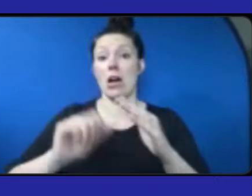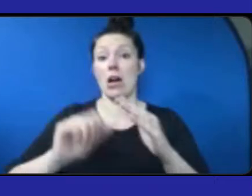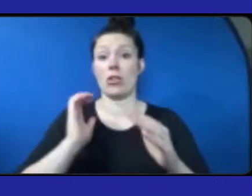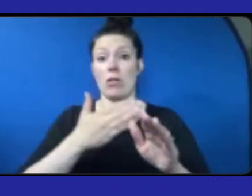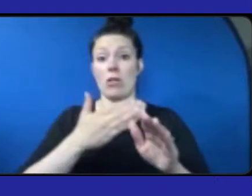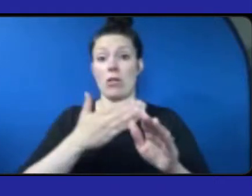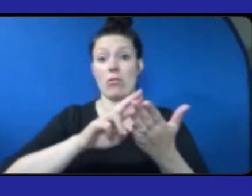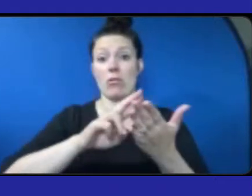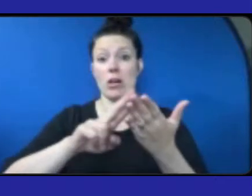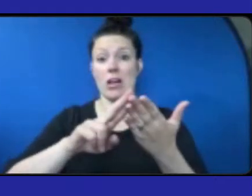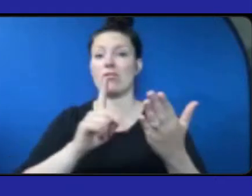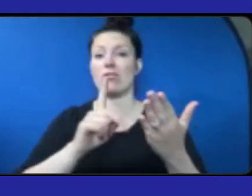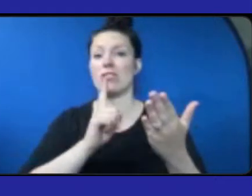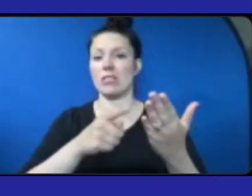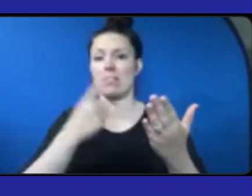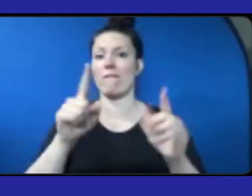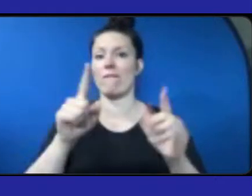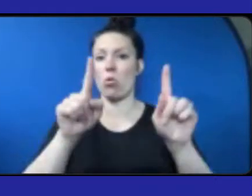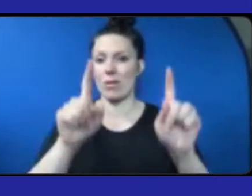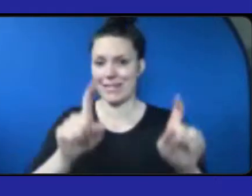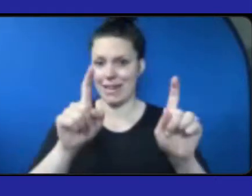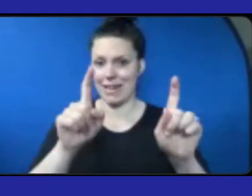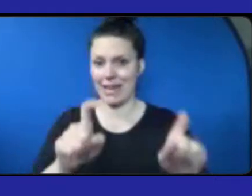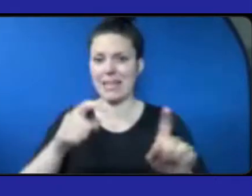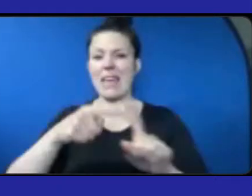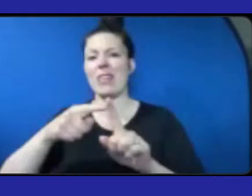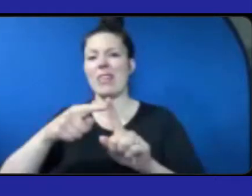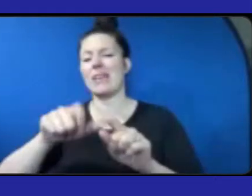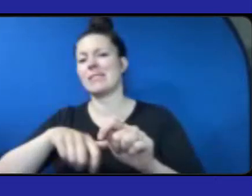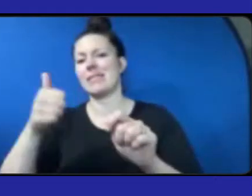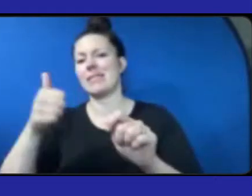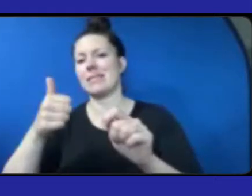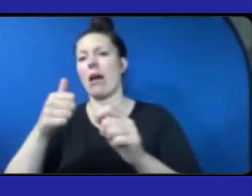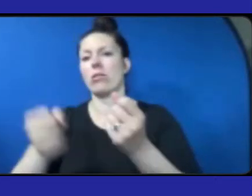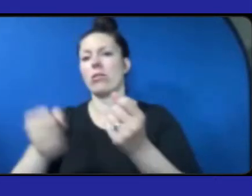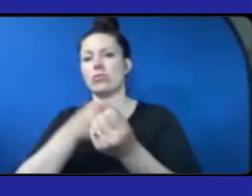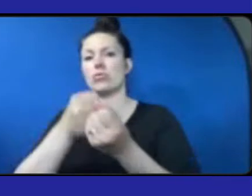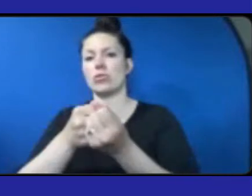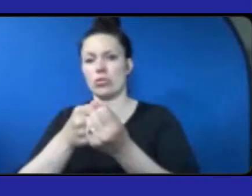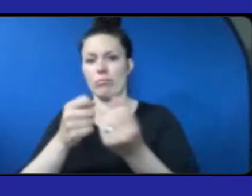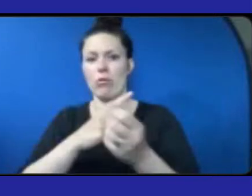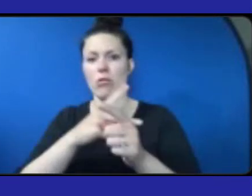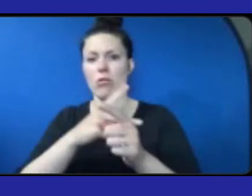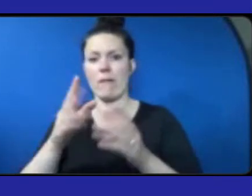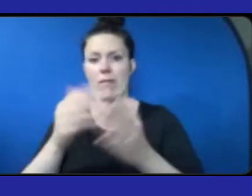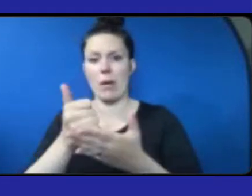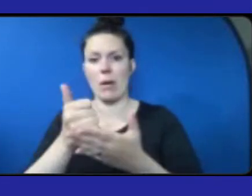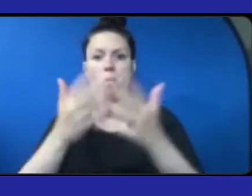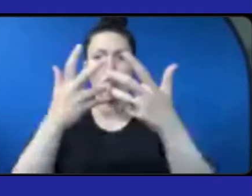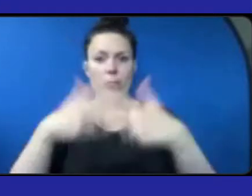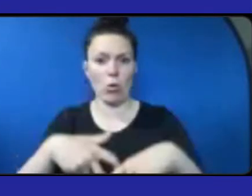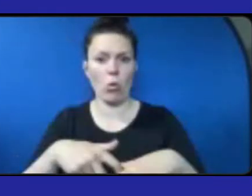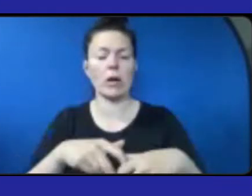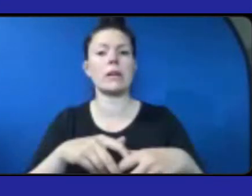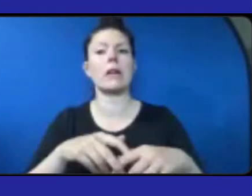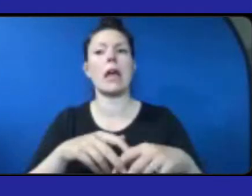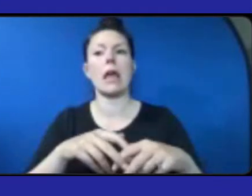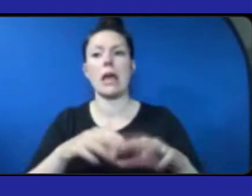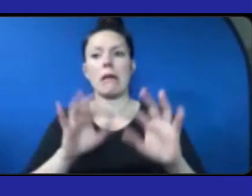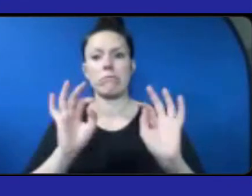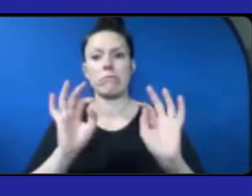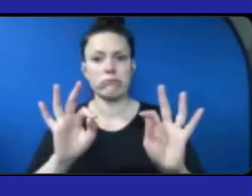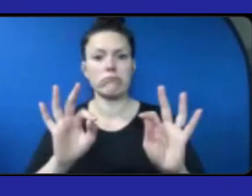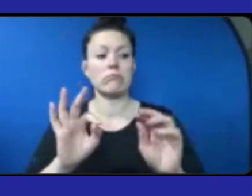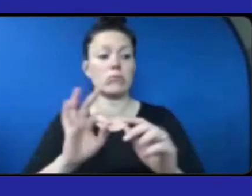testing. And then these are the back end support professionals that will help to coordinate, make sure everything is buttoned up. So when those testing